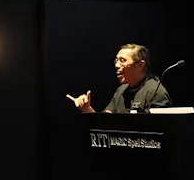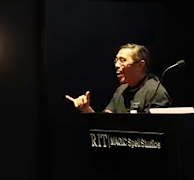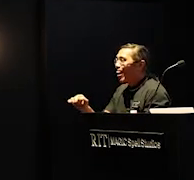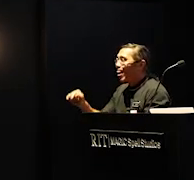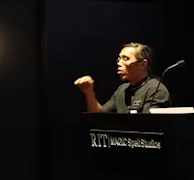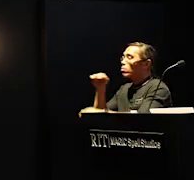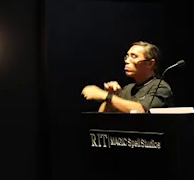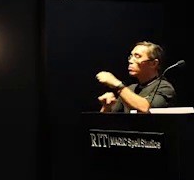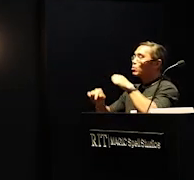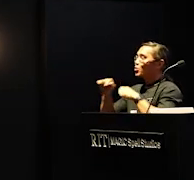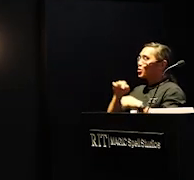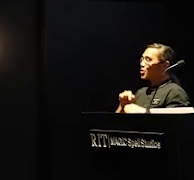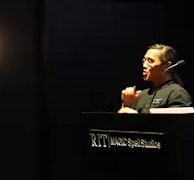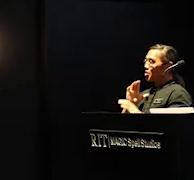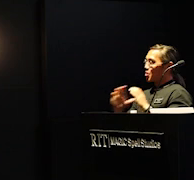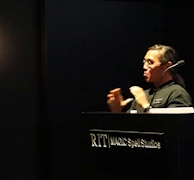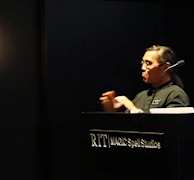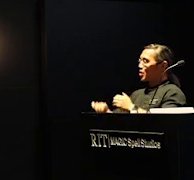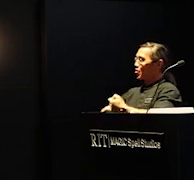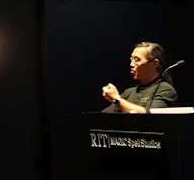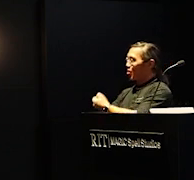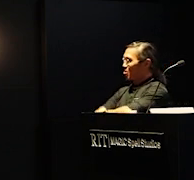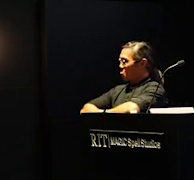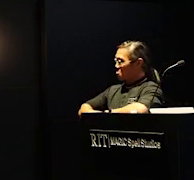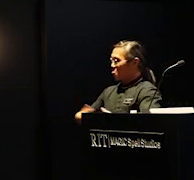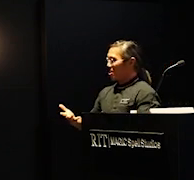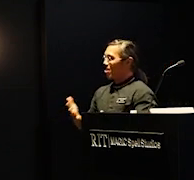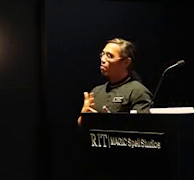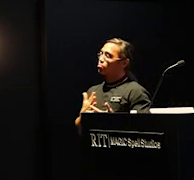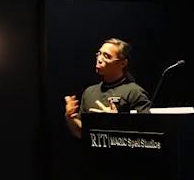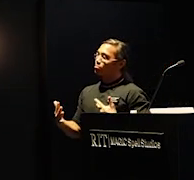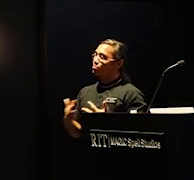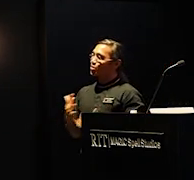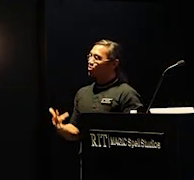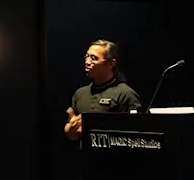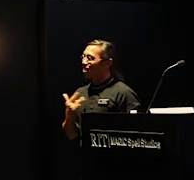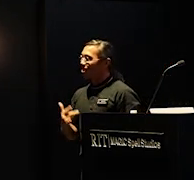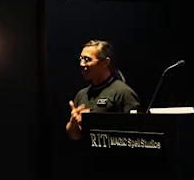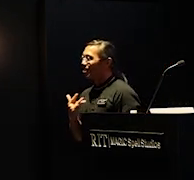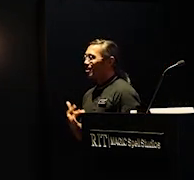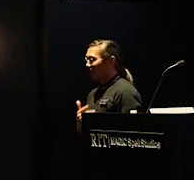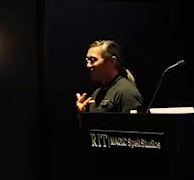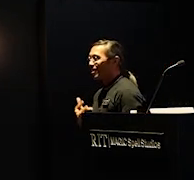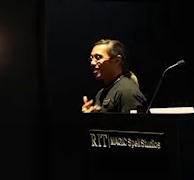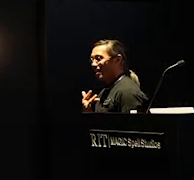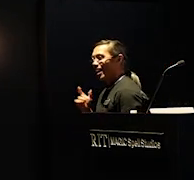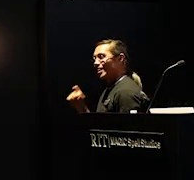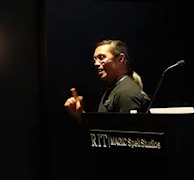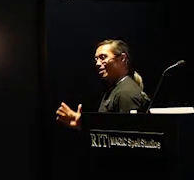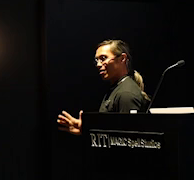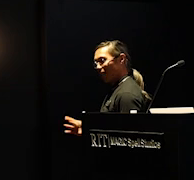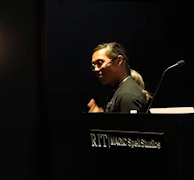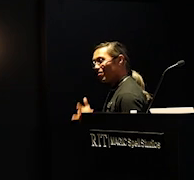And to me, that answer is that it has to be artificial to me. You have to provide people with